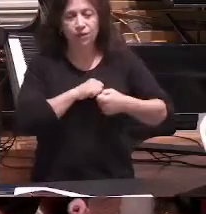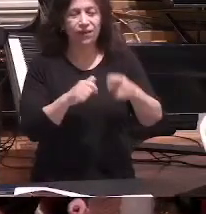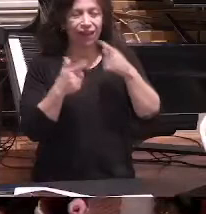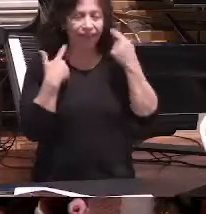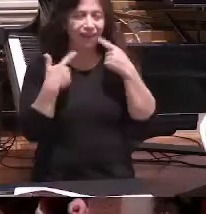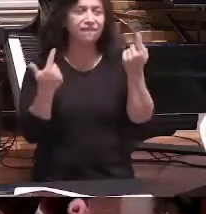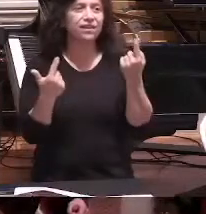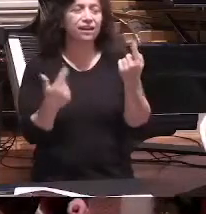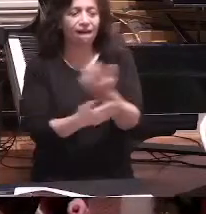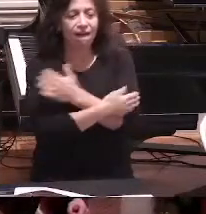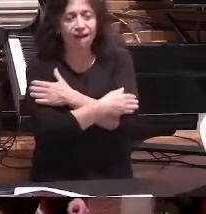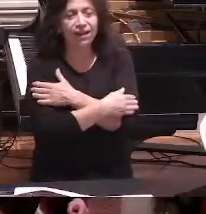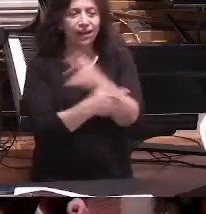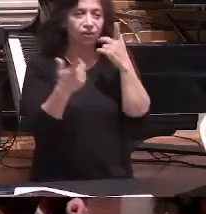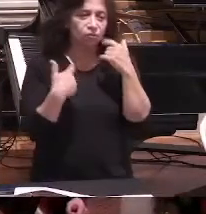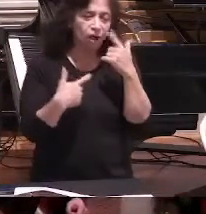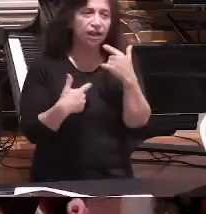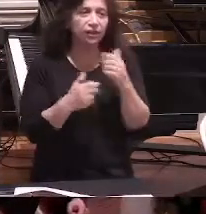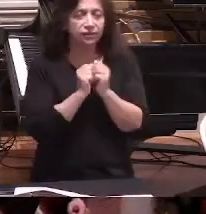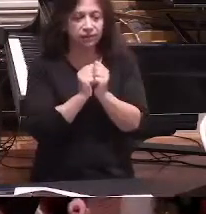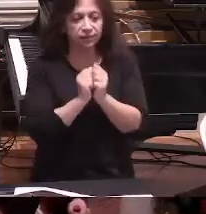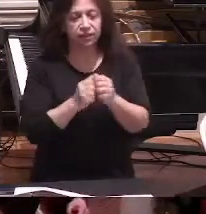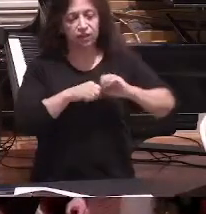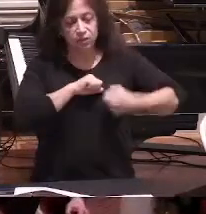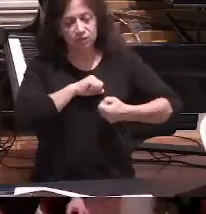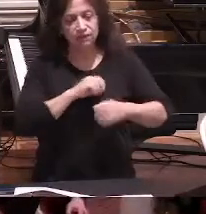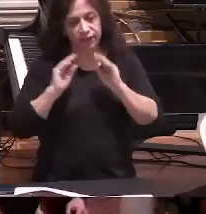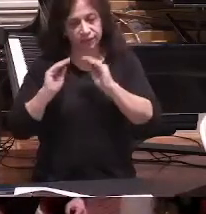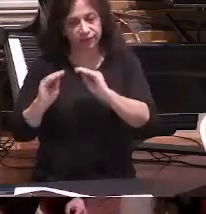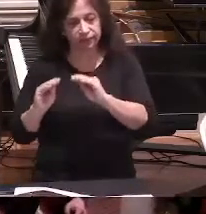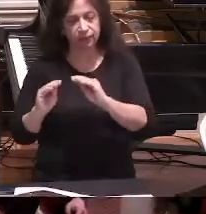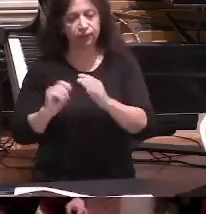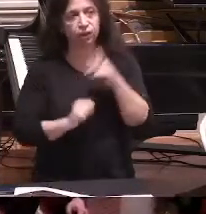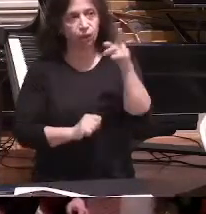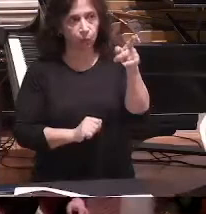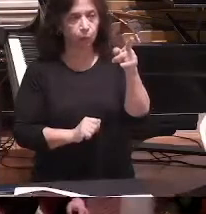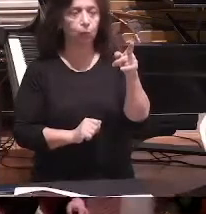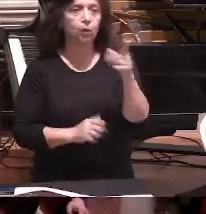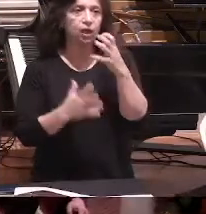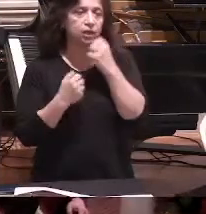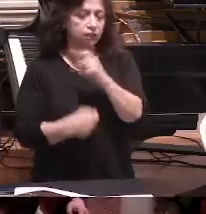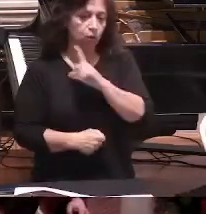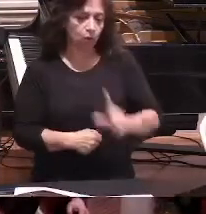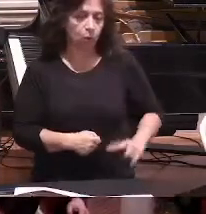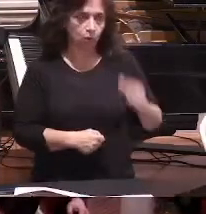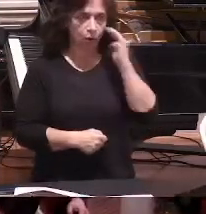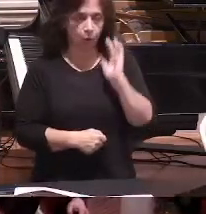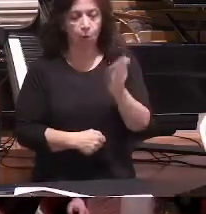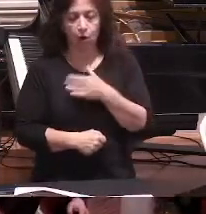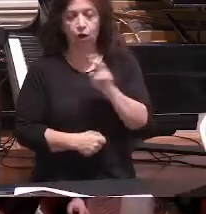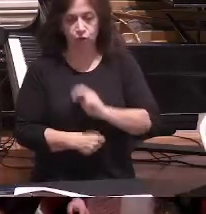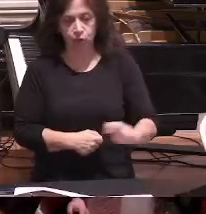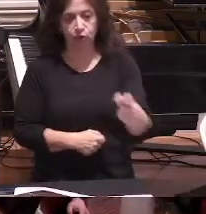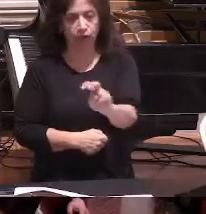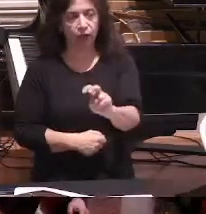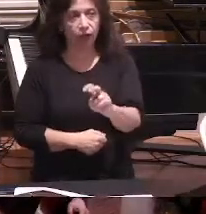laughing, hugging and crying, grieving and teaching. You, dearest Lord, know our journey,